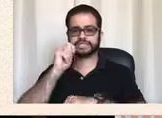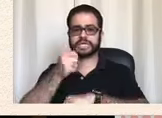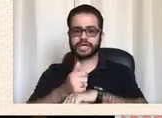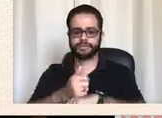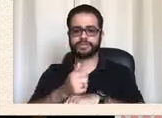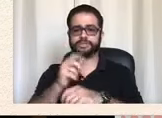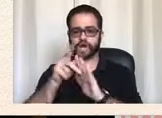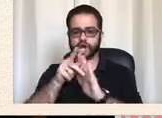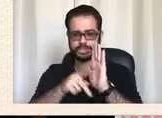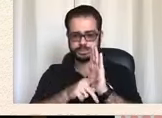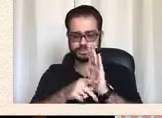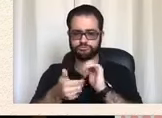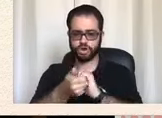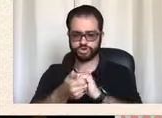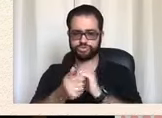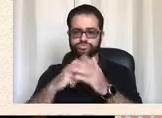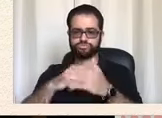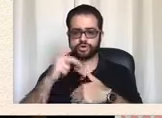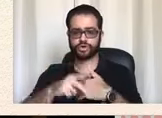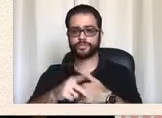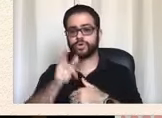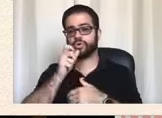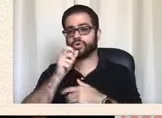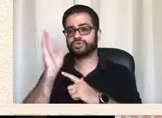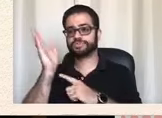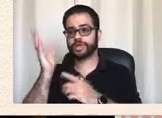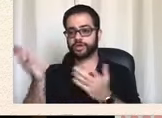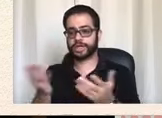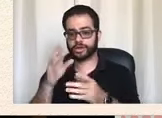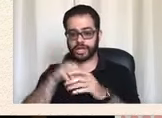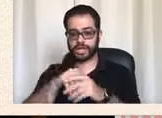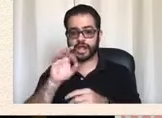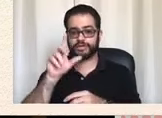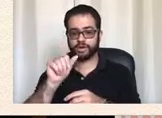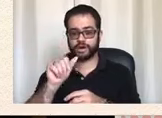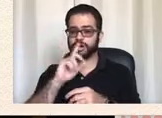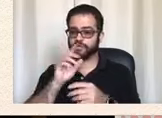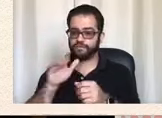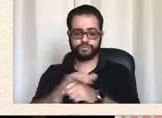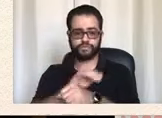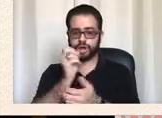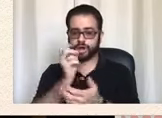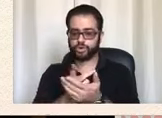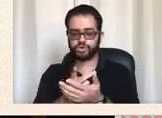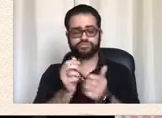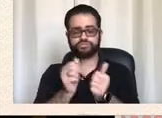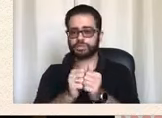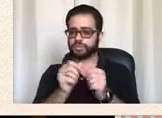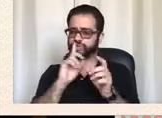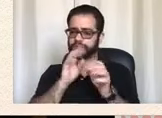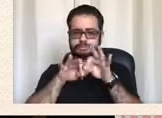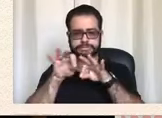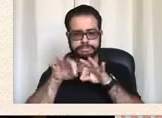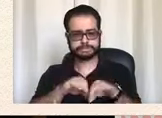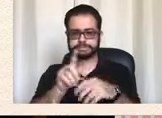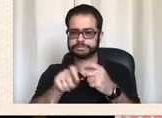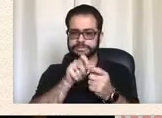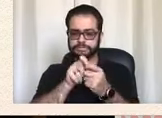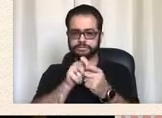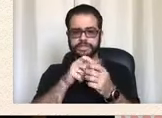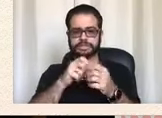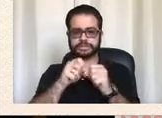that we get in Florida are fully vetted through a very detailed system of really figuring out who are